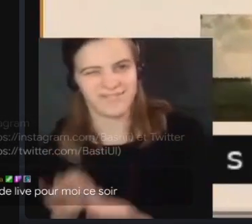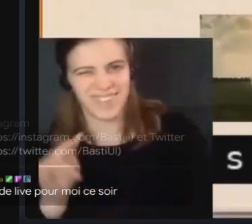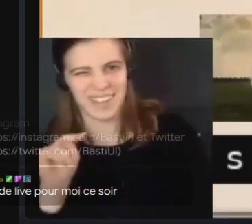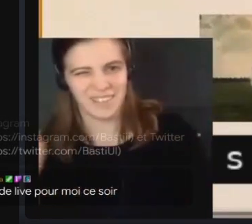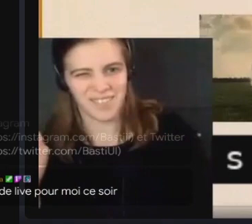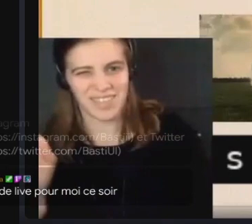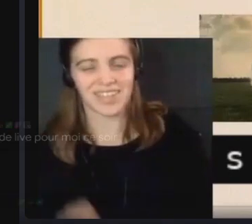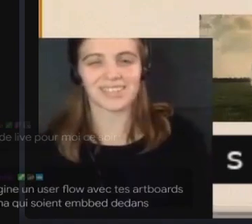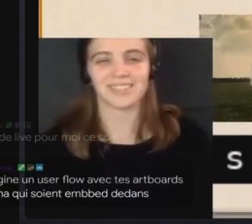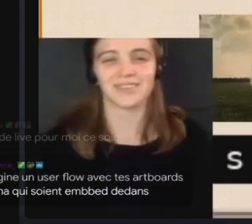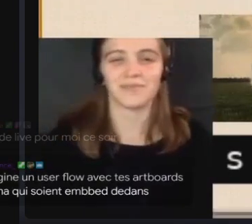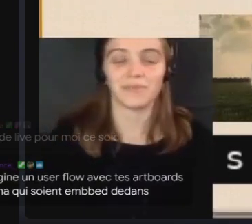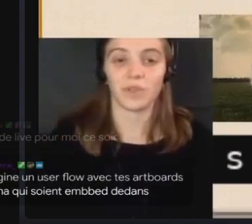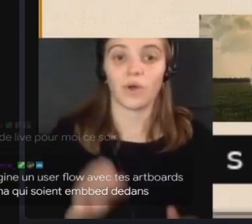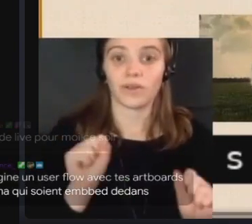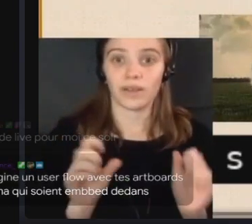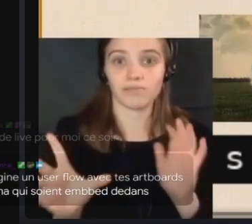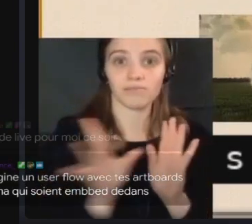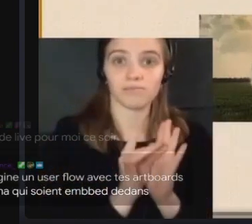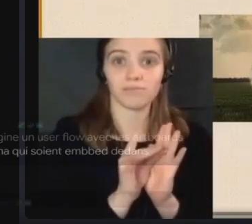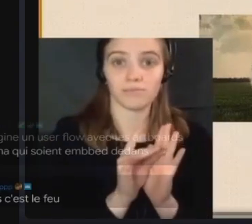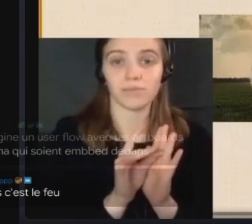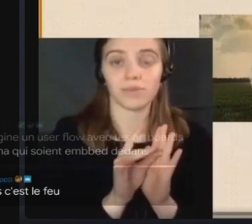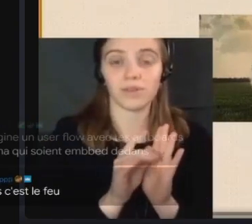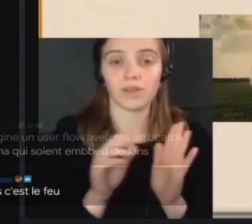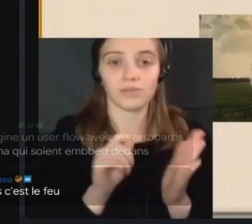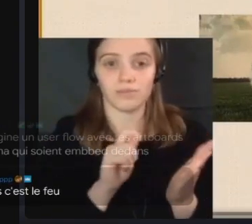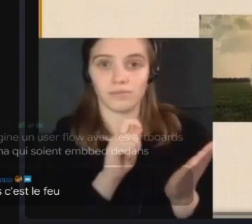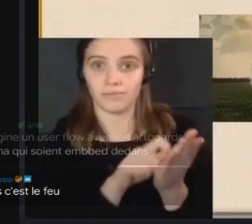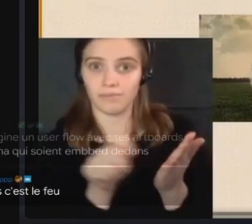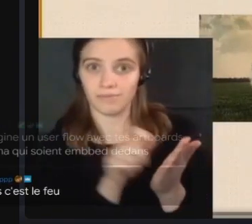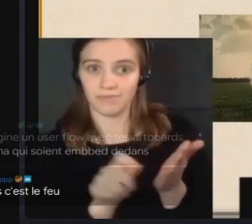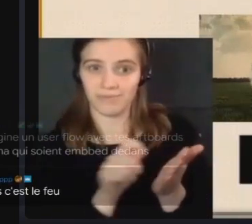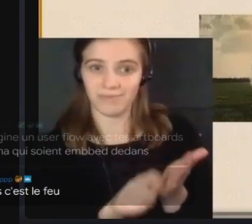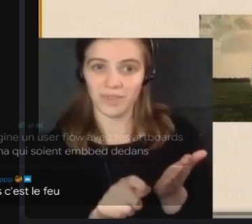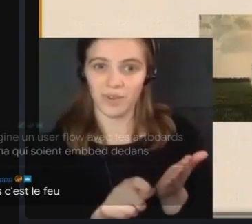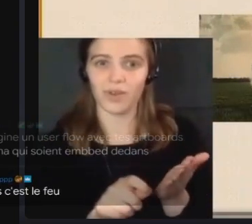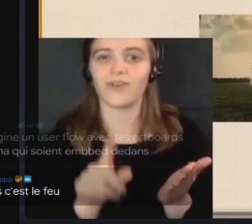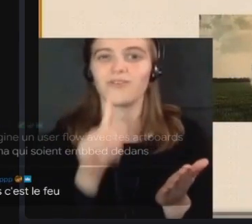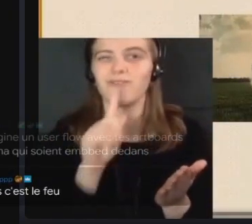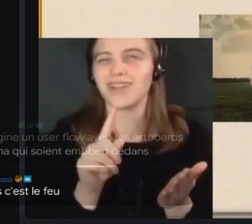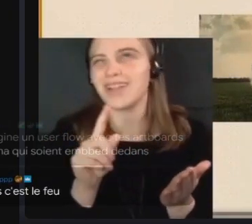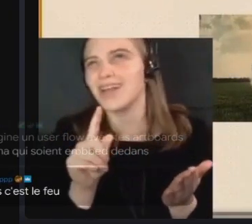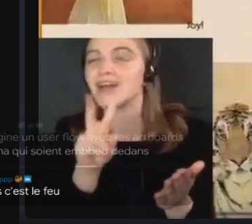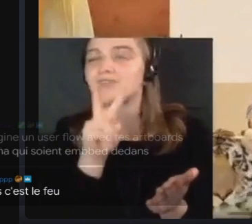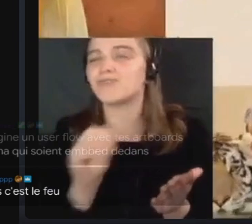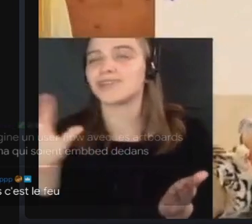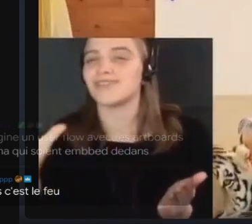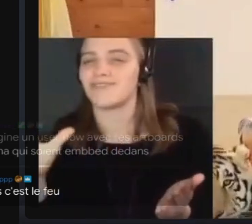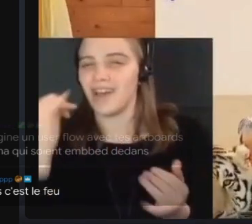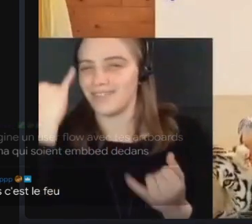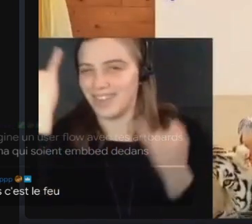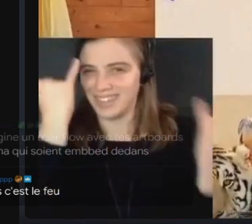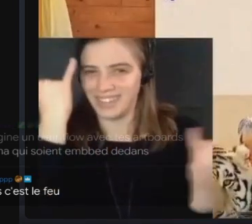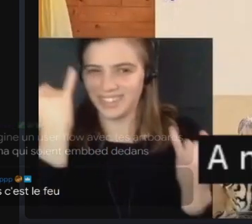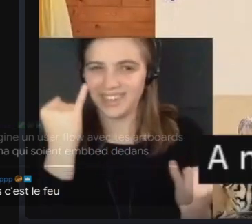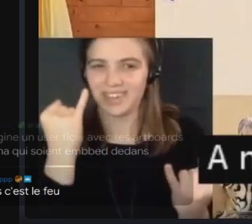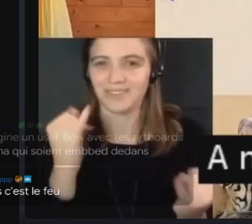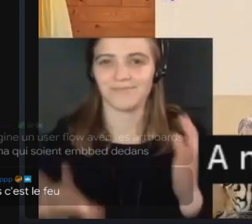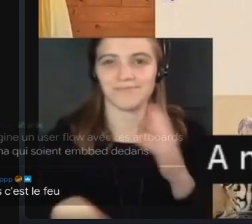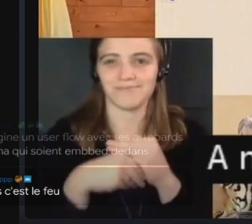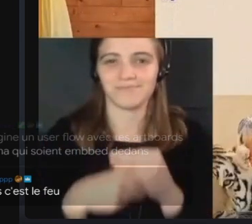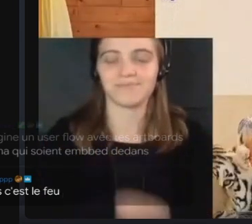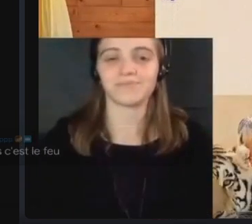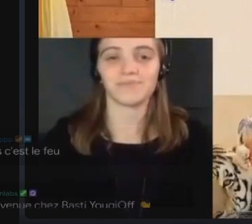un grab a petit sticky idea. chat. And how about we do a very 2005 idea for this? Il y a tous les employés qui sont en train de le faire